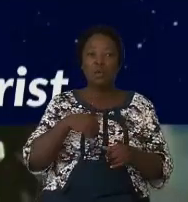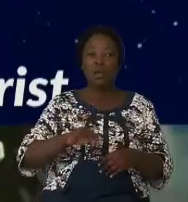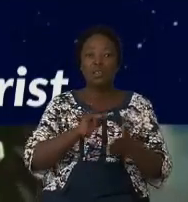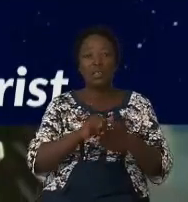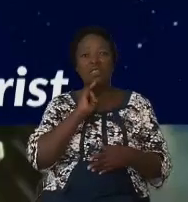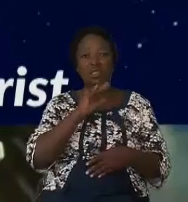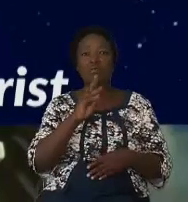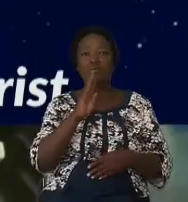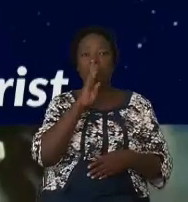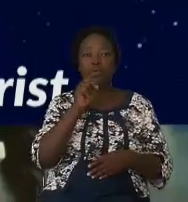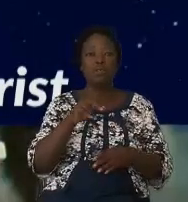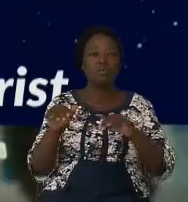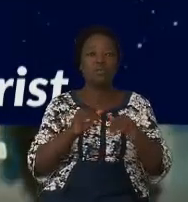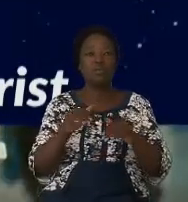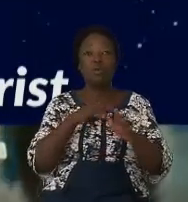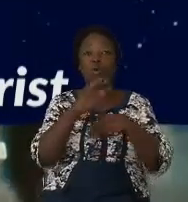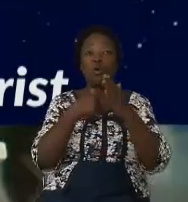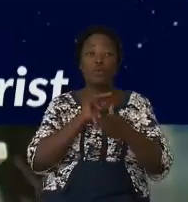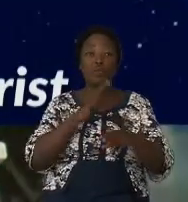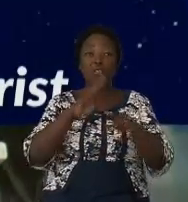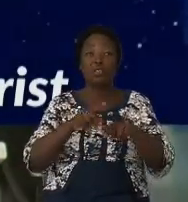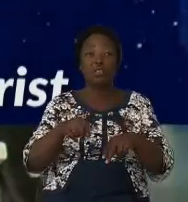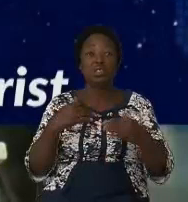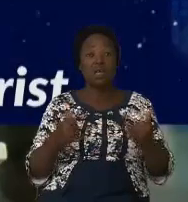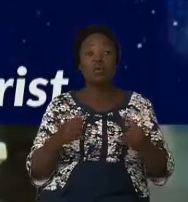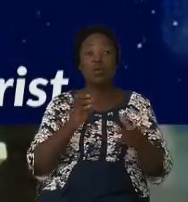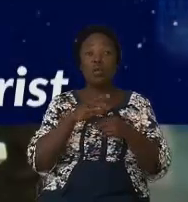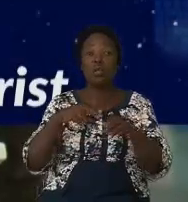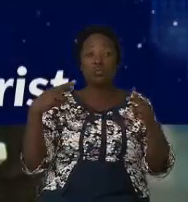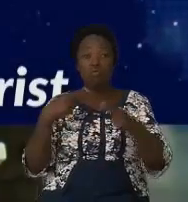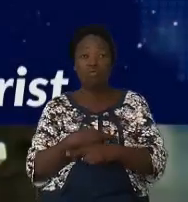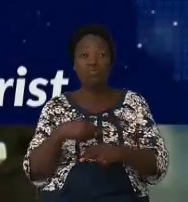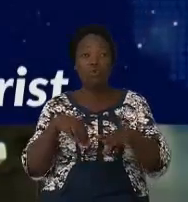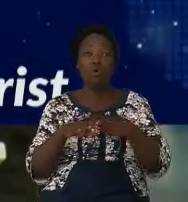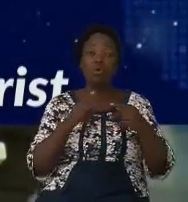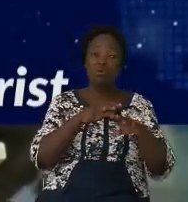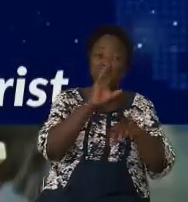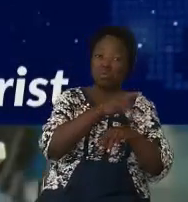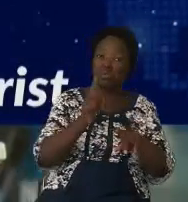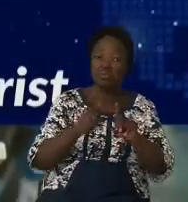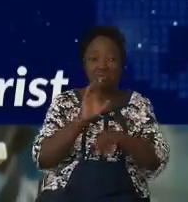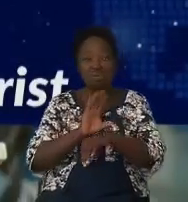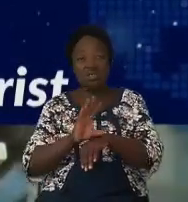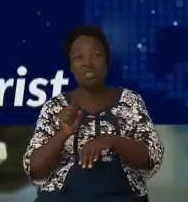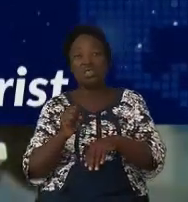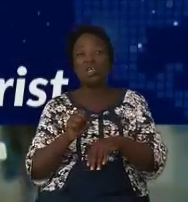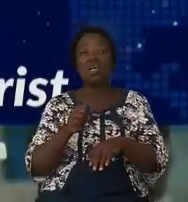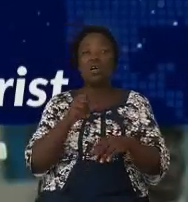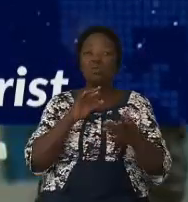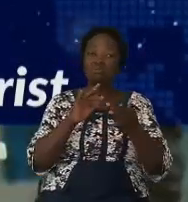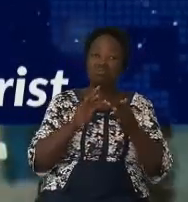Let's do that quickly. And while that is being done, all of us present here, all of us present in our